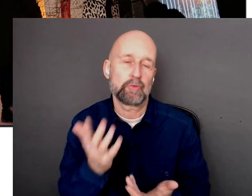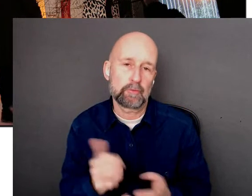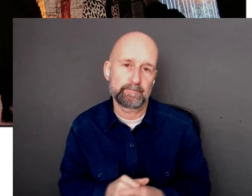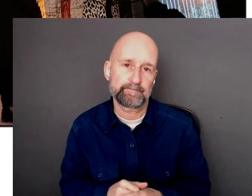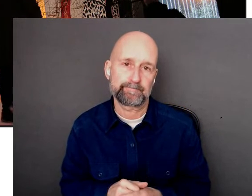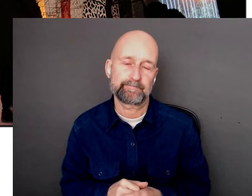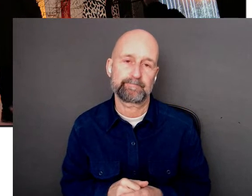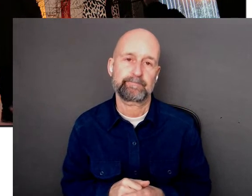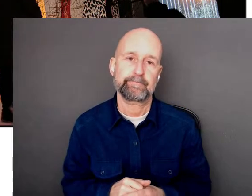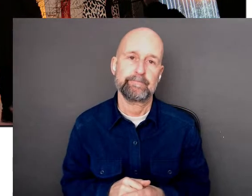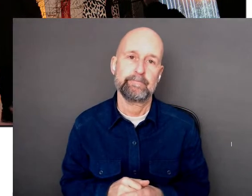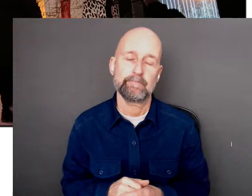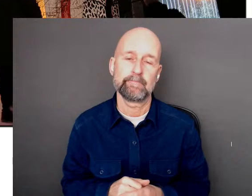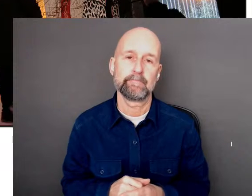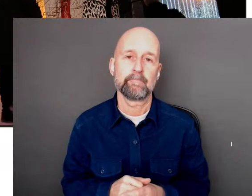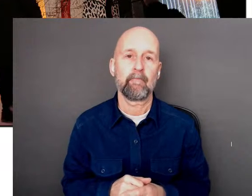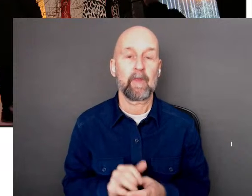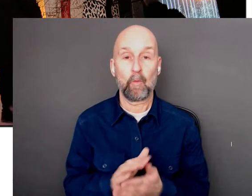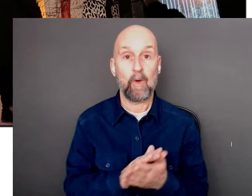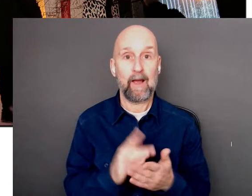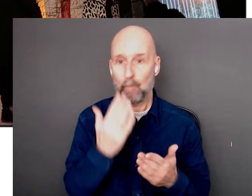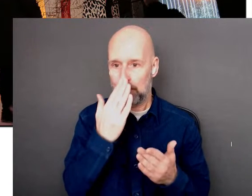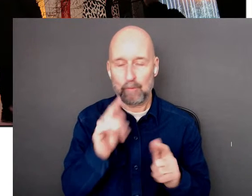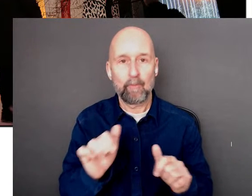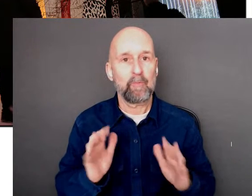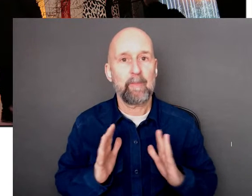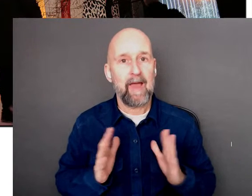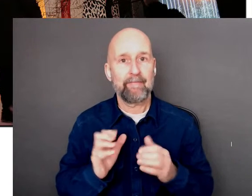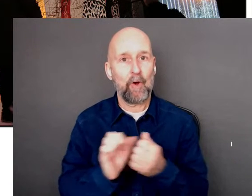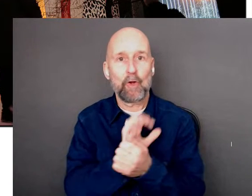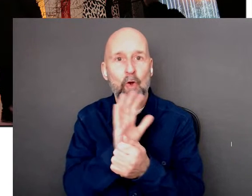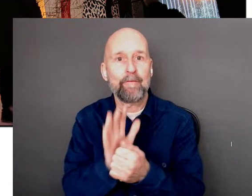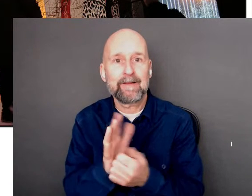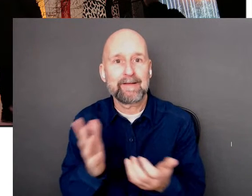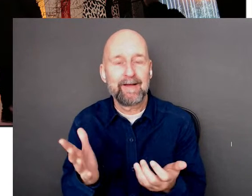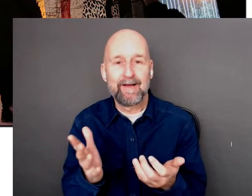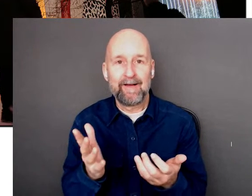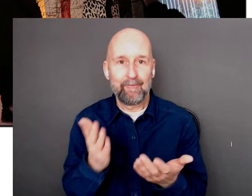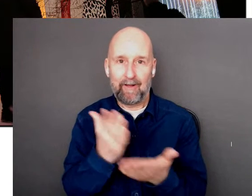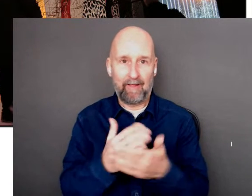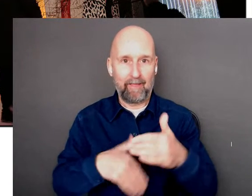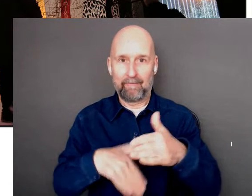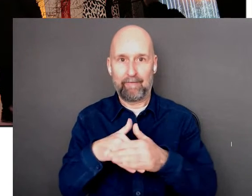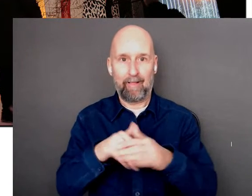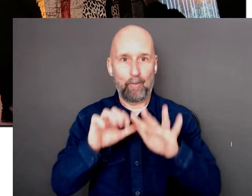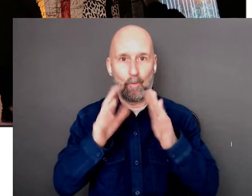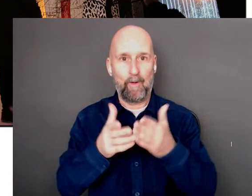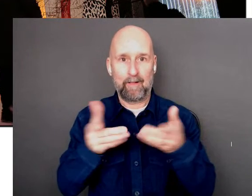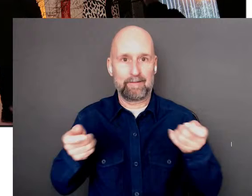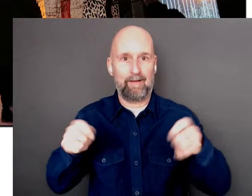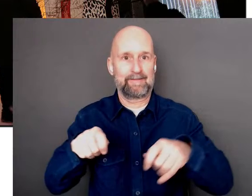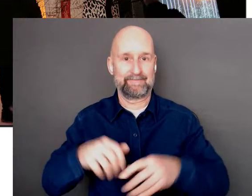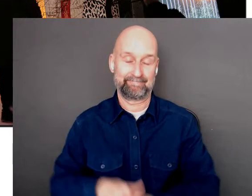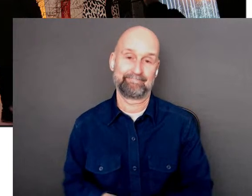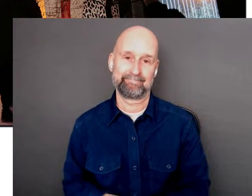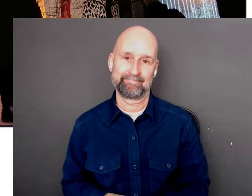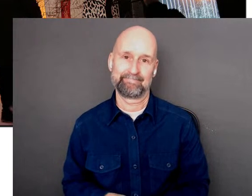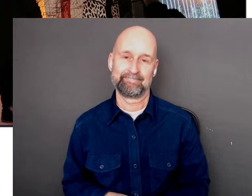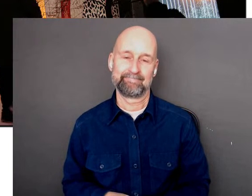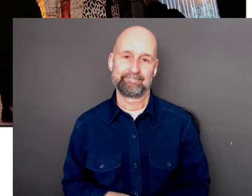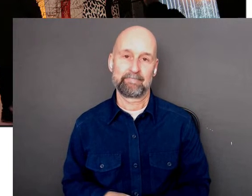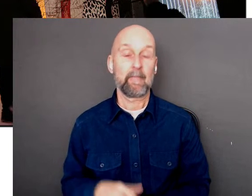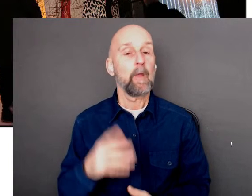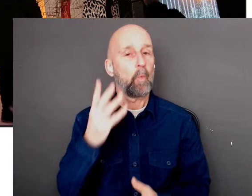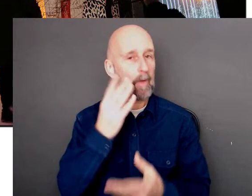can you prepare for if not for a pandemic? And I think we learn a lot with this one,